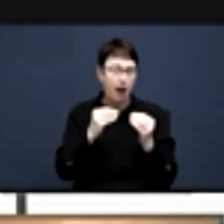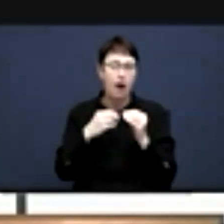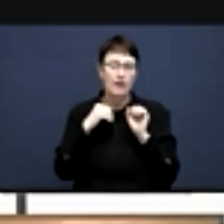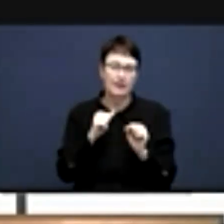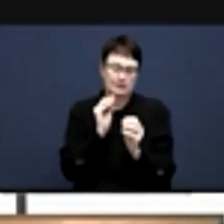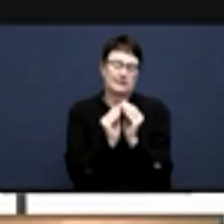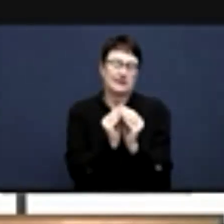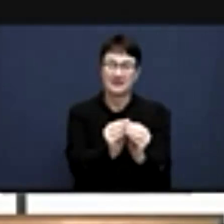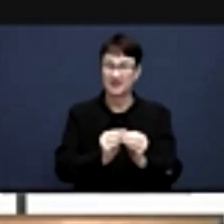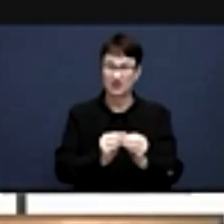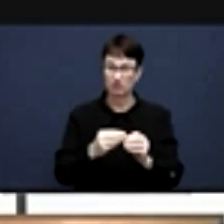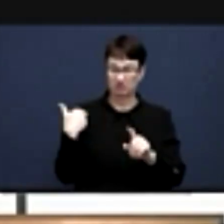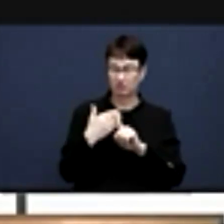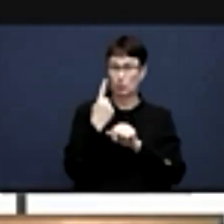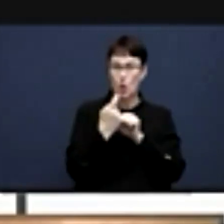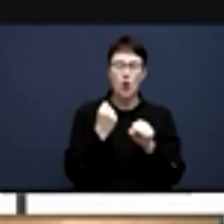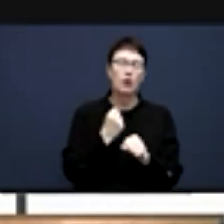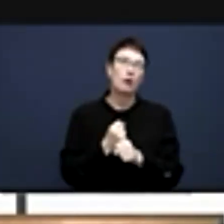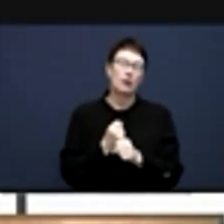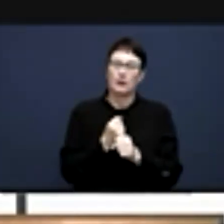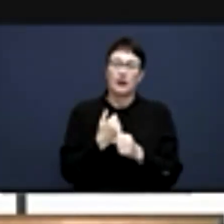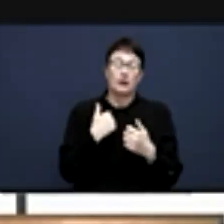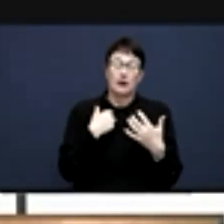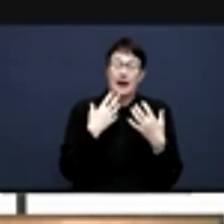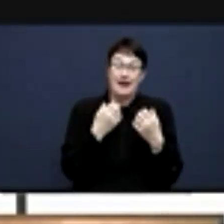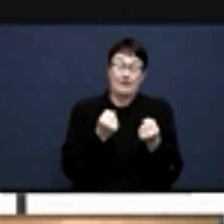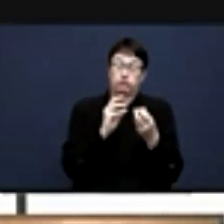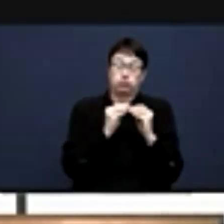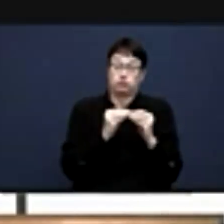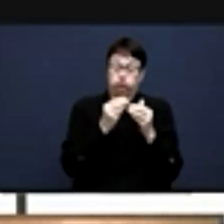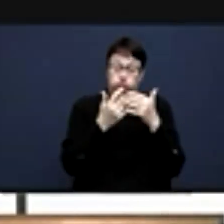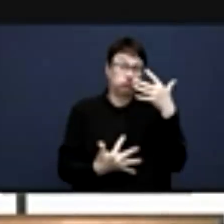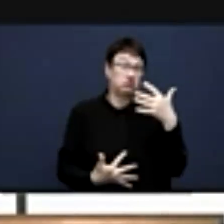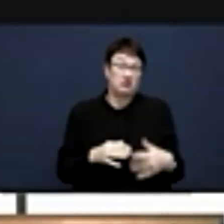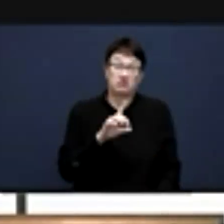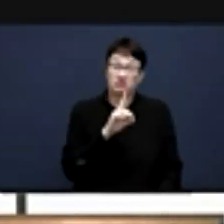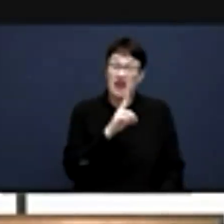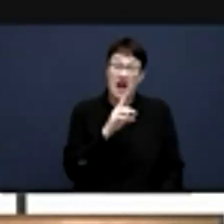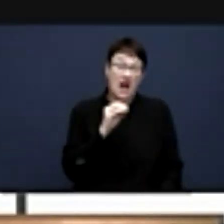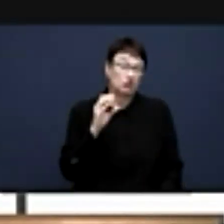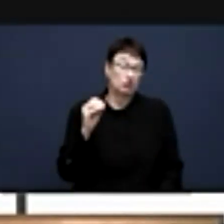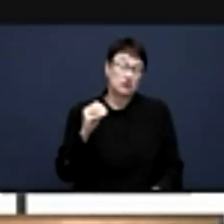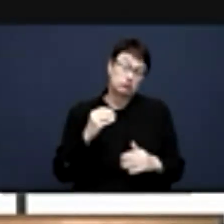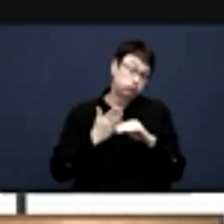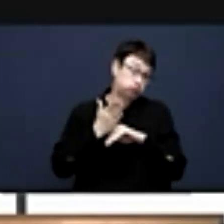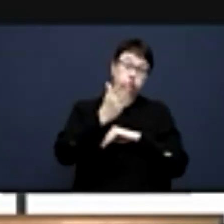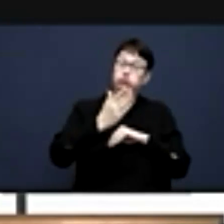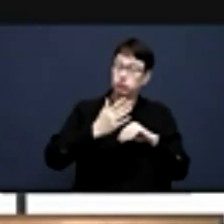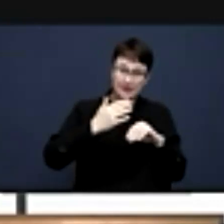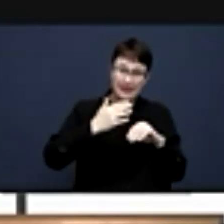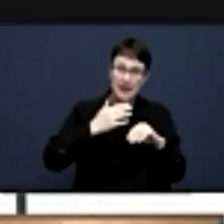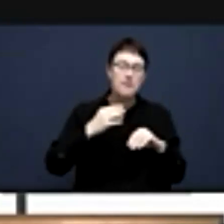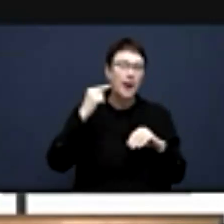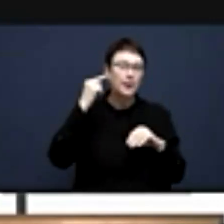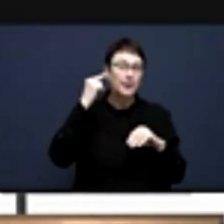hundreds of issues. I can honestly say that almost every release of some of our biggest platforms would have been a lot worse in terms